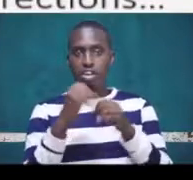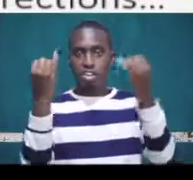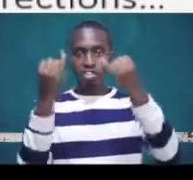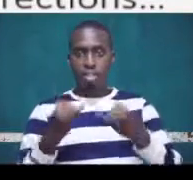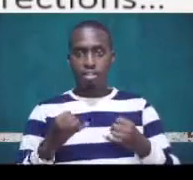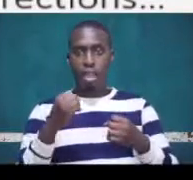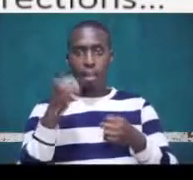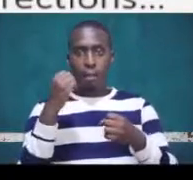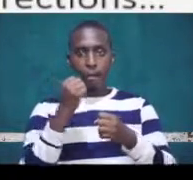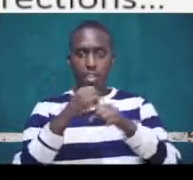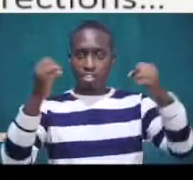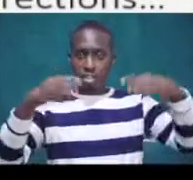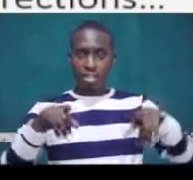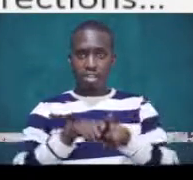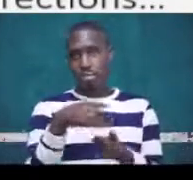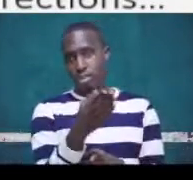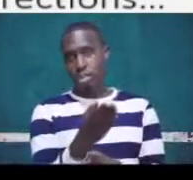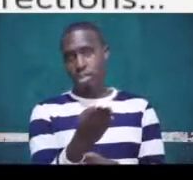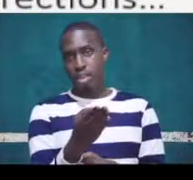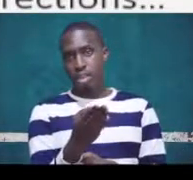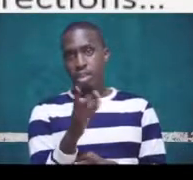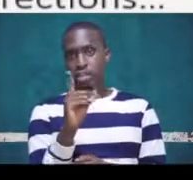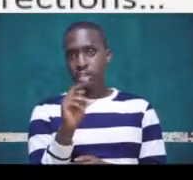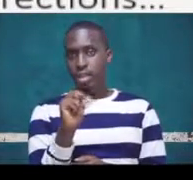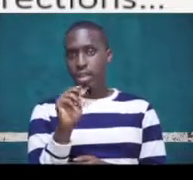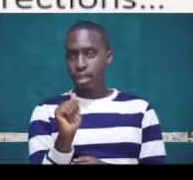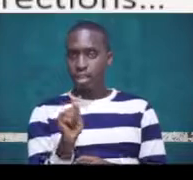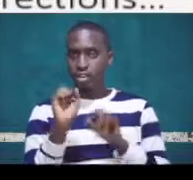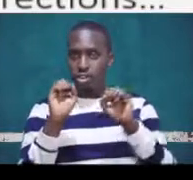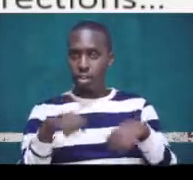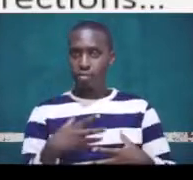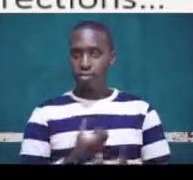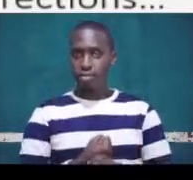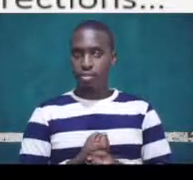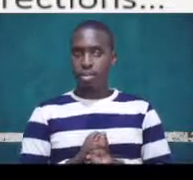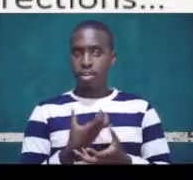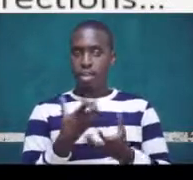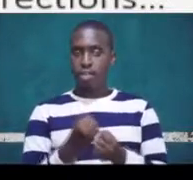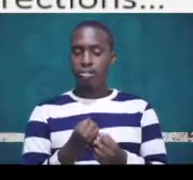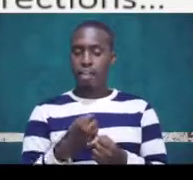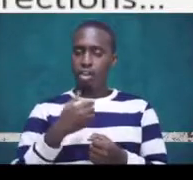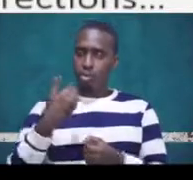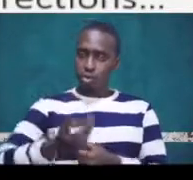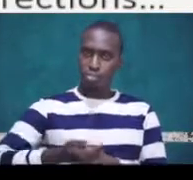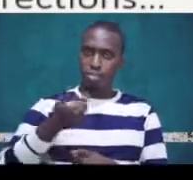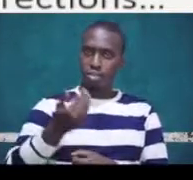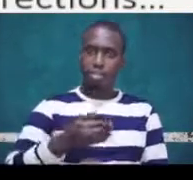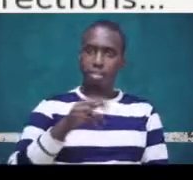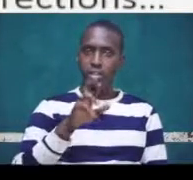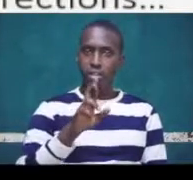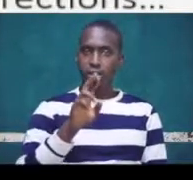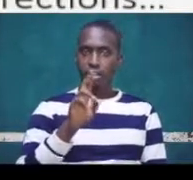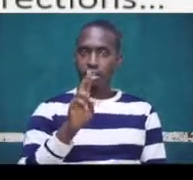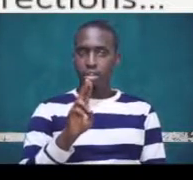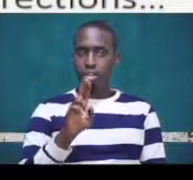together, that DNA can have replication. So we have constantly replication